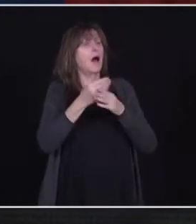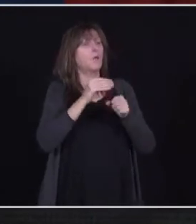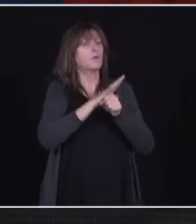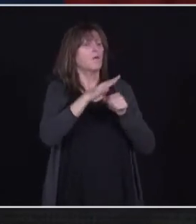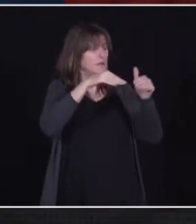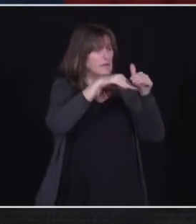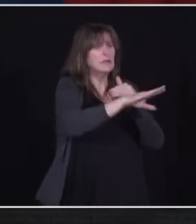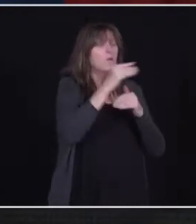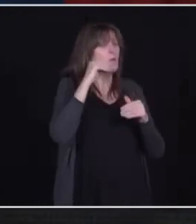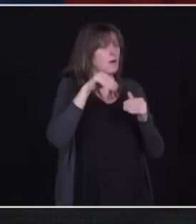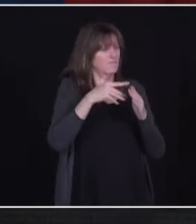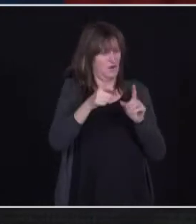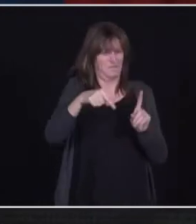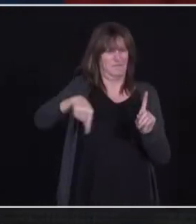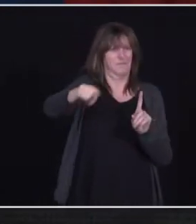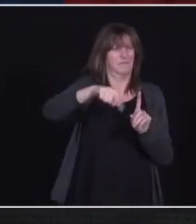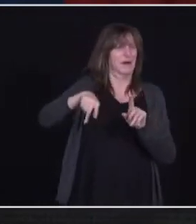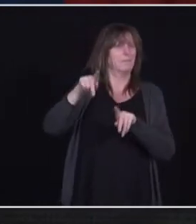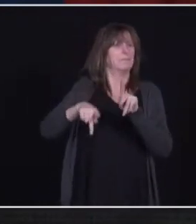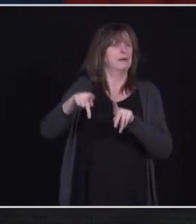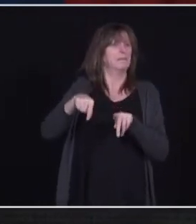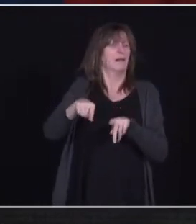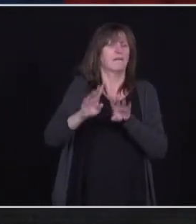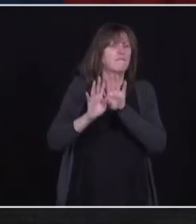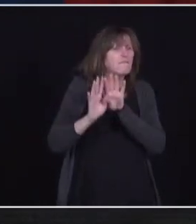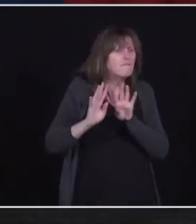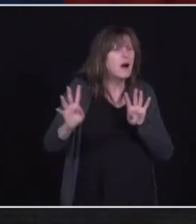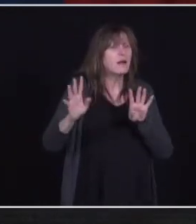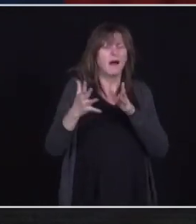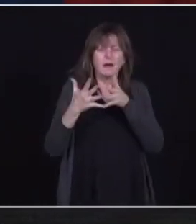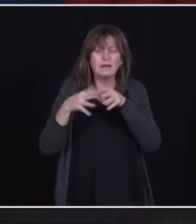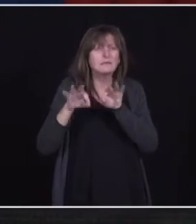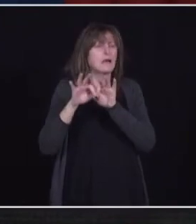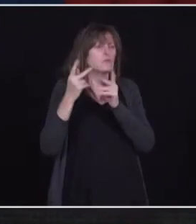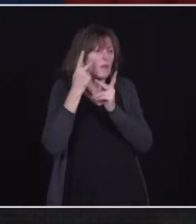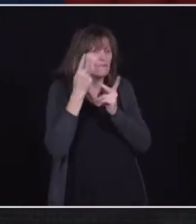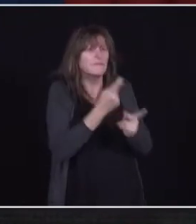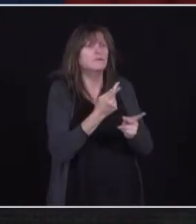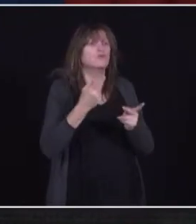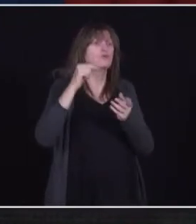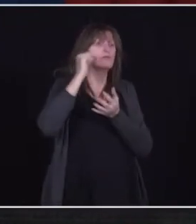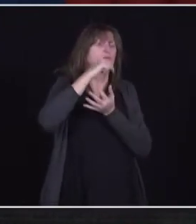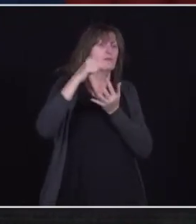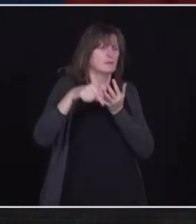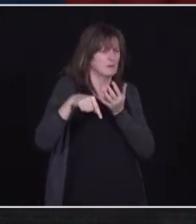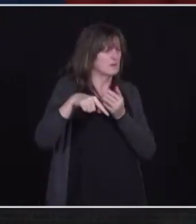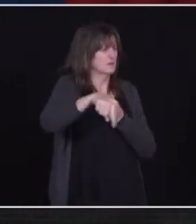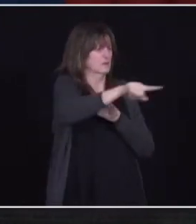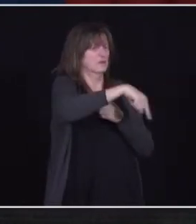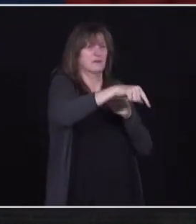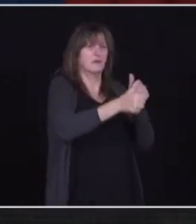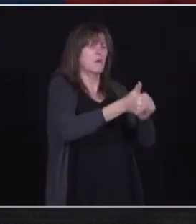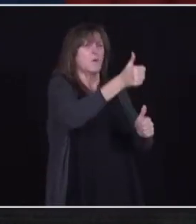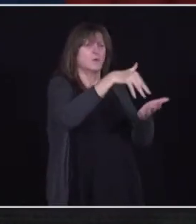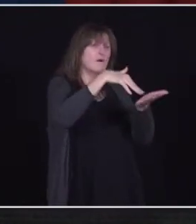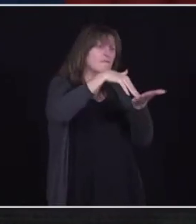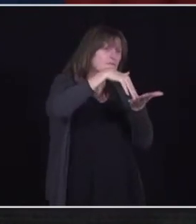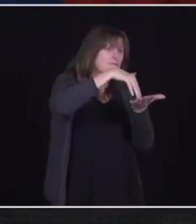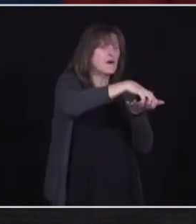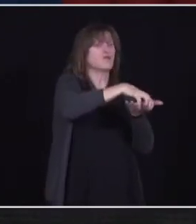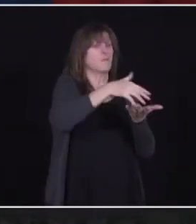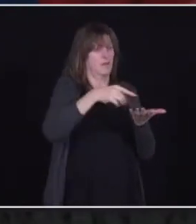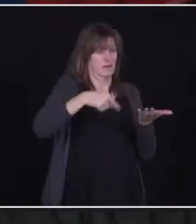operation to go after those that are in most vulnerable circumstances first, and then work the rest.